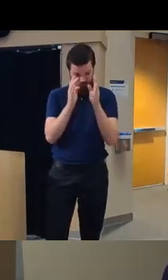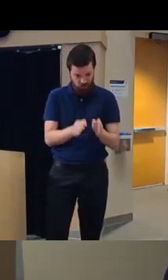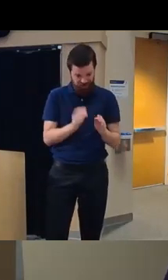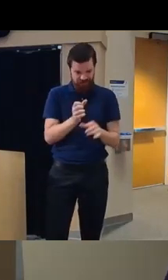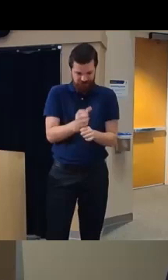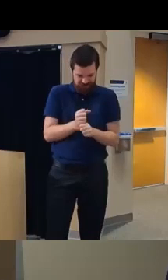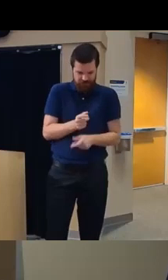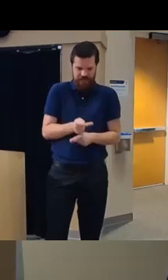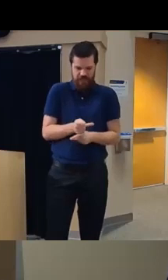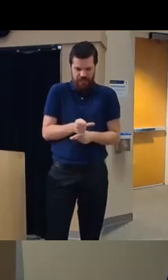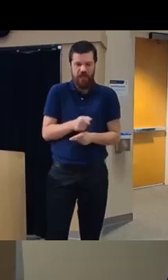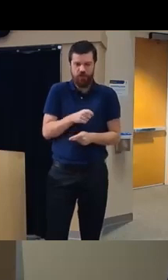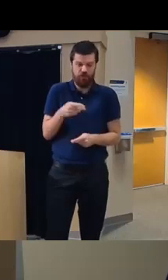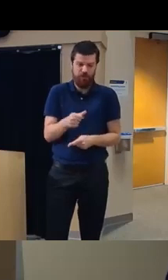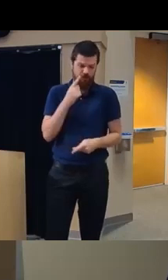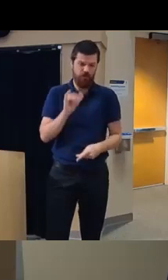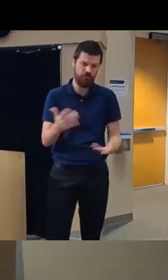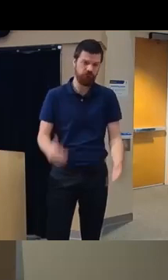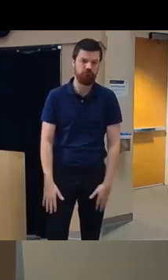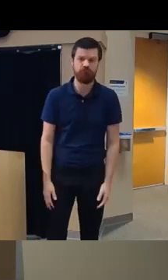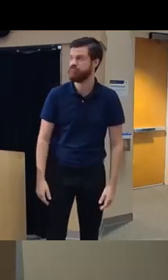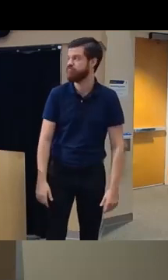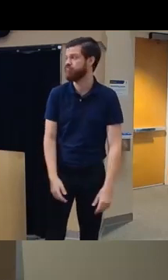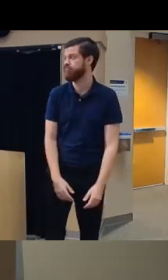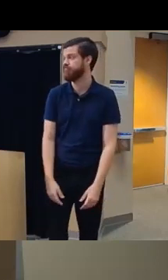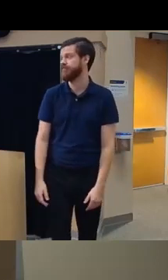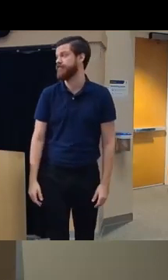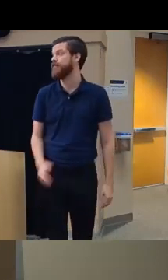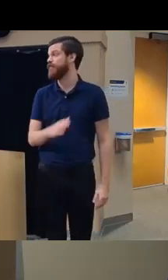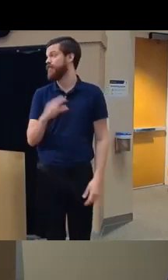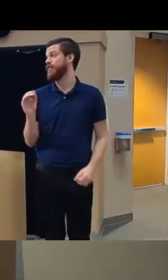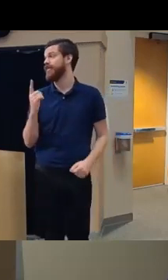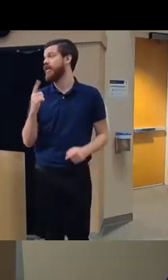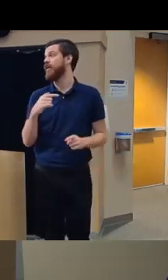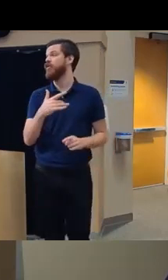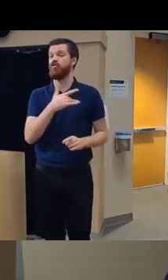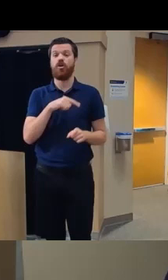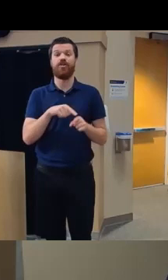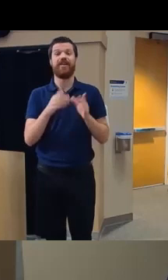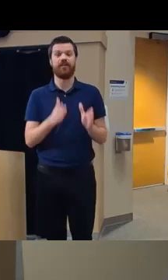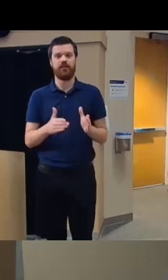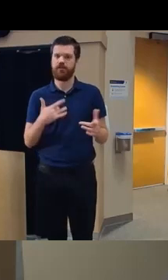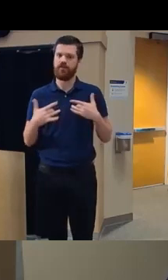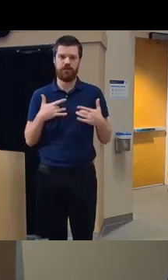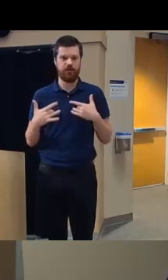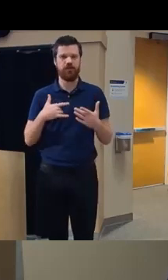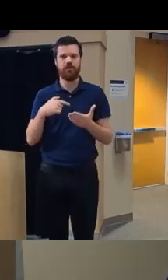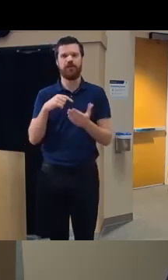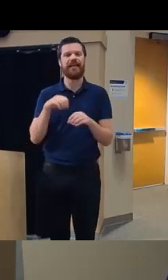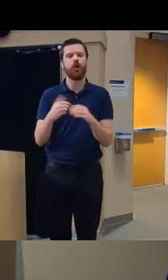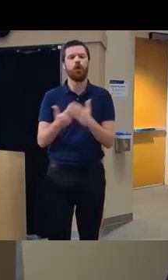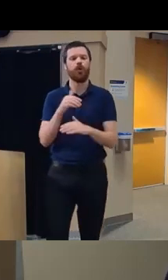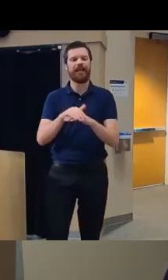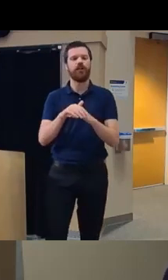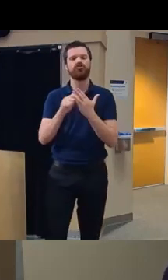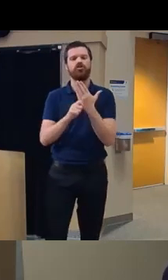getting that care and it should be paid for. Completely agree. And this is something that Lisa Rosenbaum, a cardiologist, has written about extensively in New England Journal a couple of years